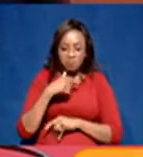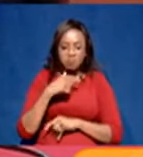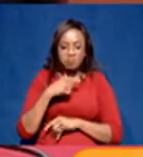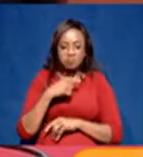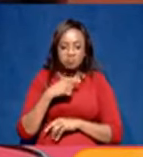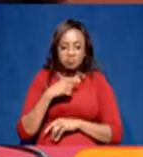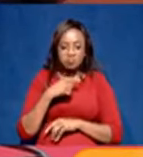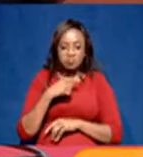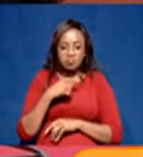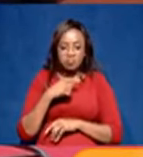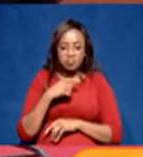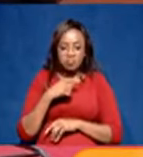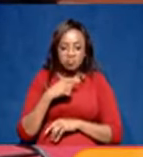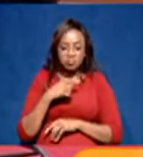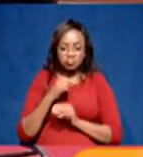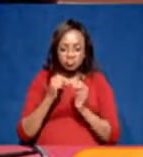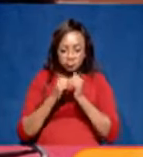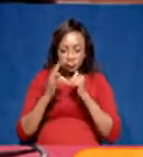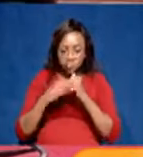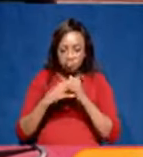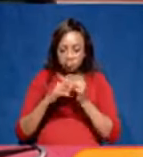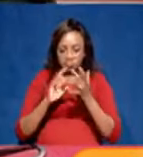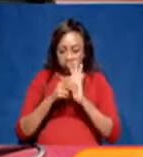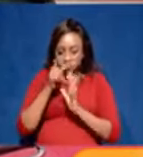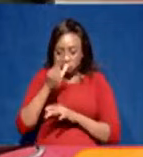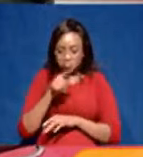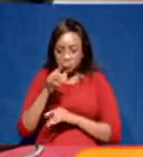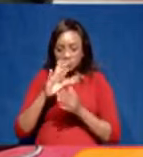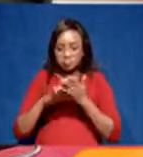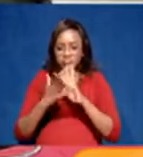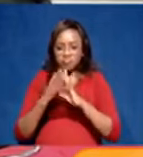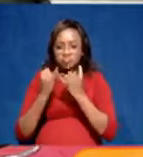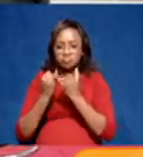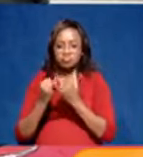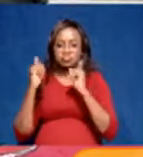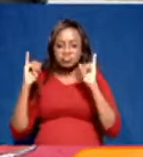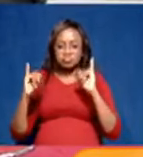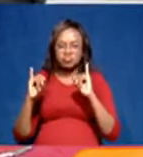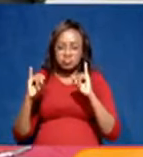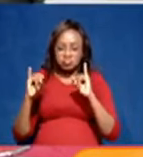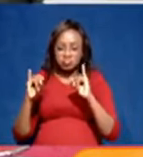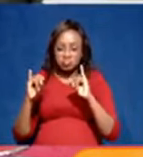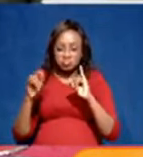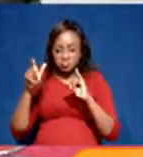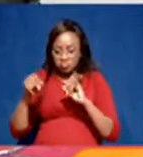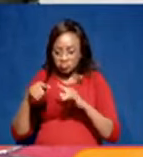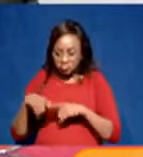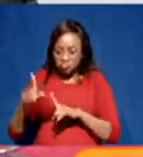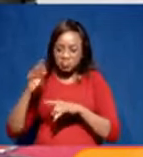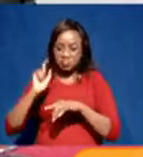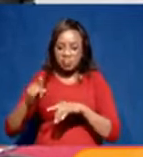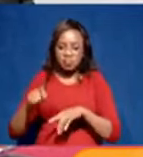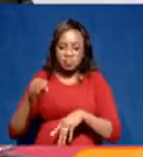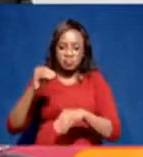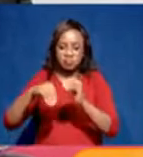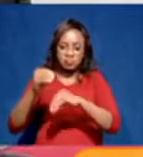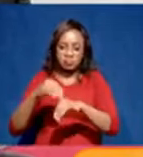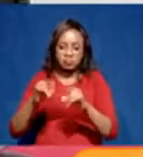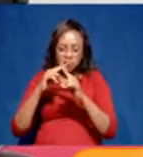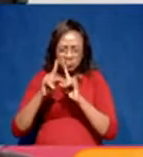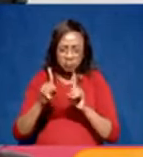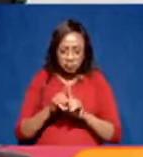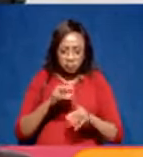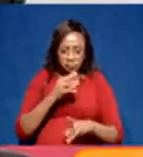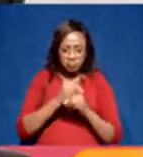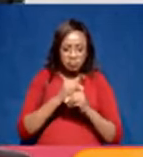a beneficiary becomes an independent household and they should make a contribution. The same regulations